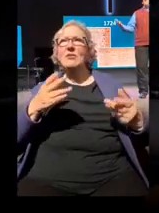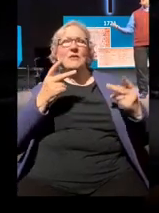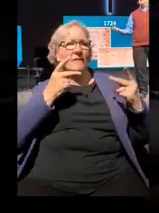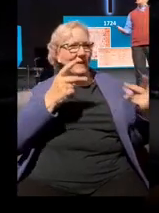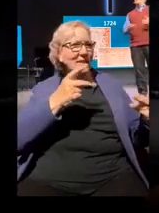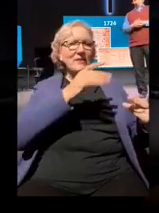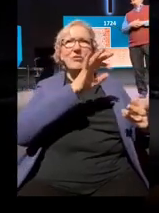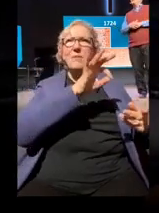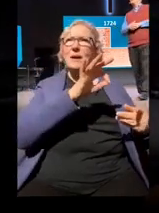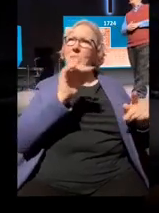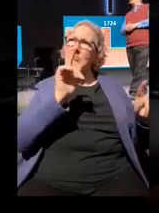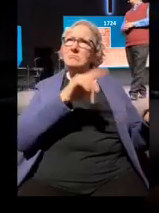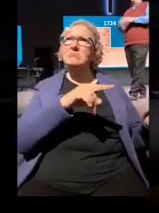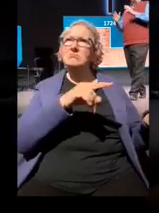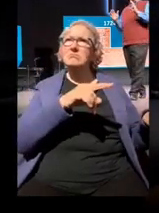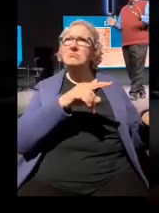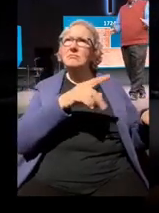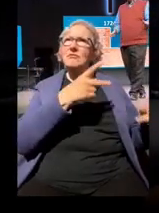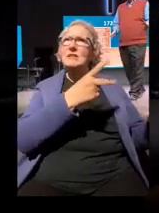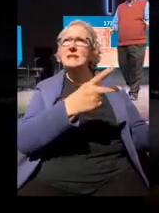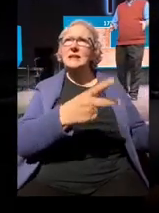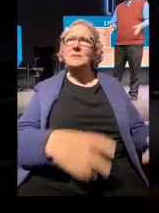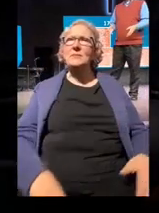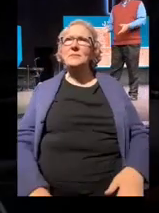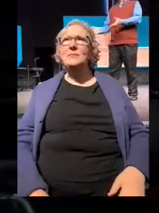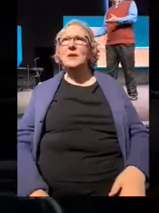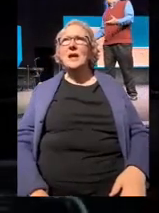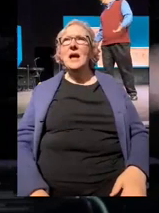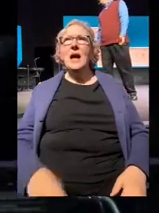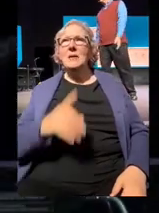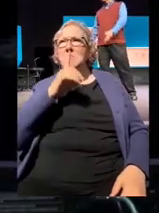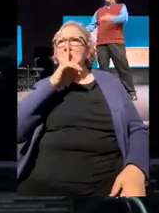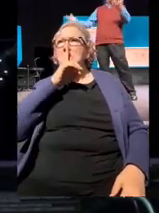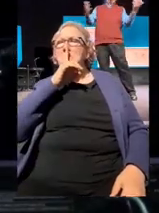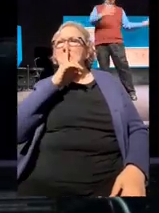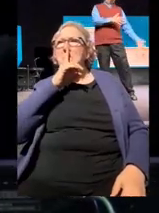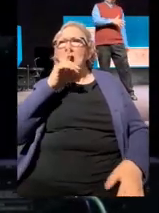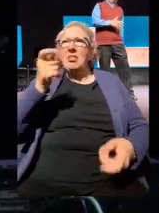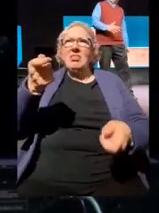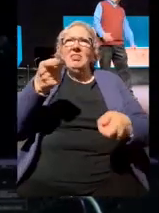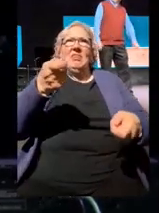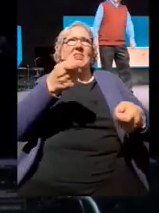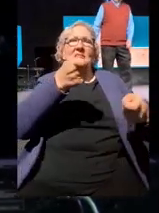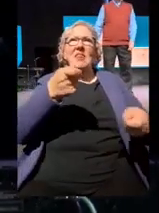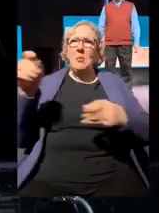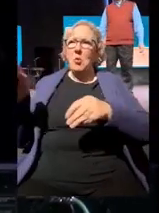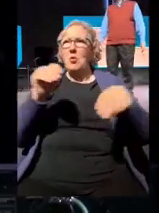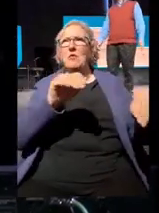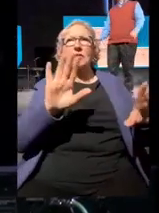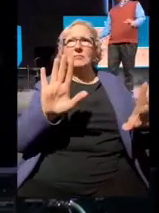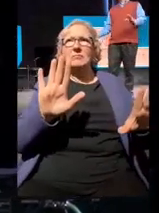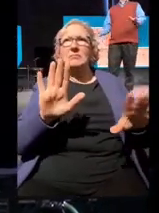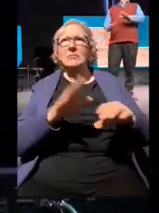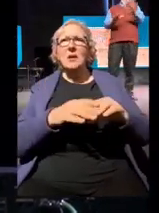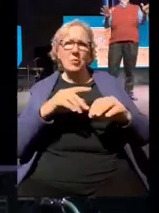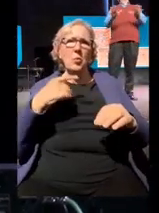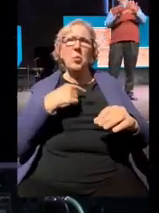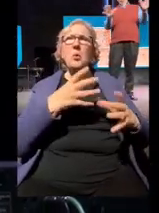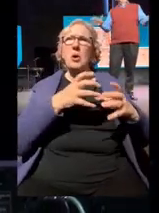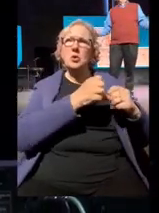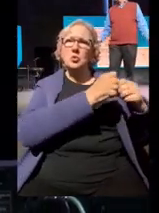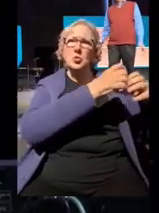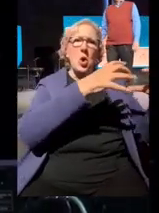to come and pay us a visit. I'm not saying that because I'm trying to get people to move from Hopkinton to Framingham. I mean, we want to grow, but we don't want to grow that